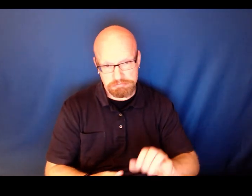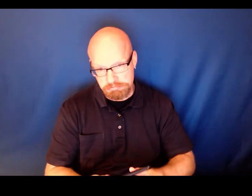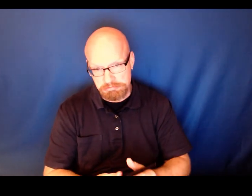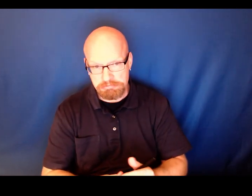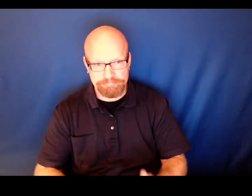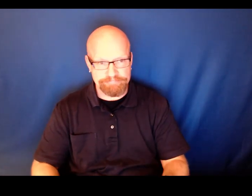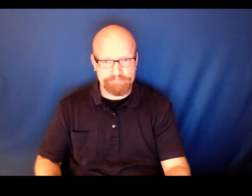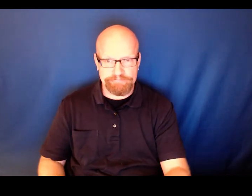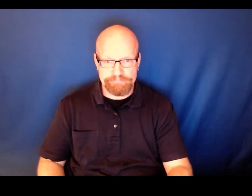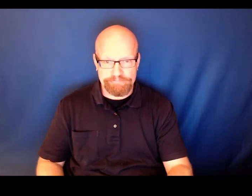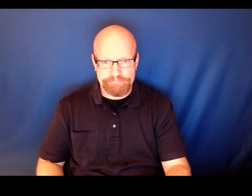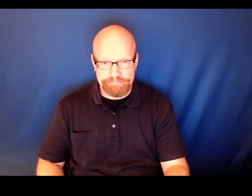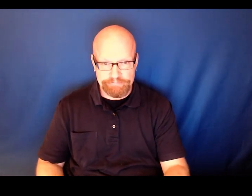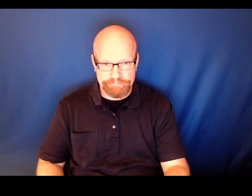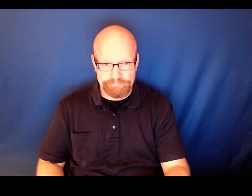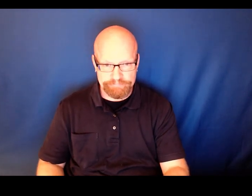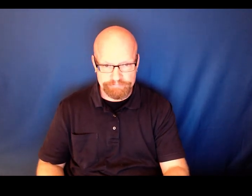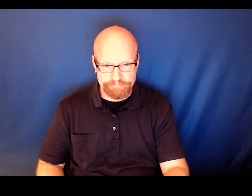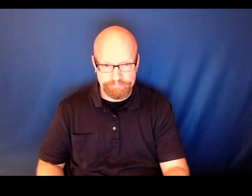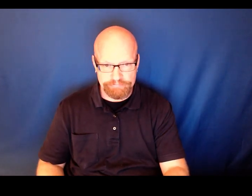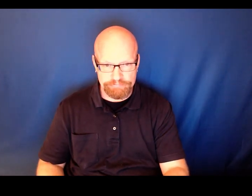answer is 0.